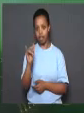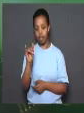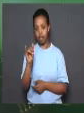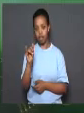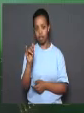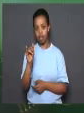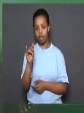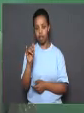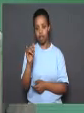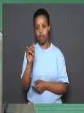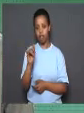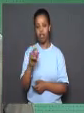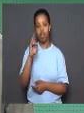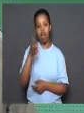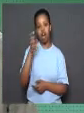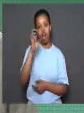hybrid vigor.